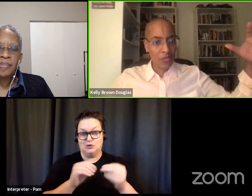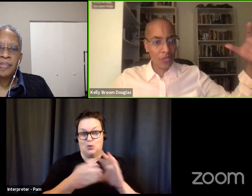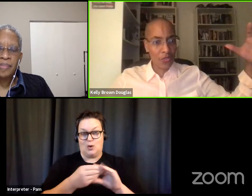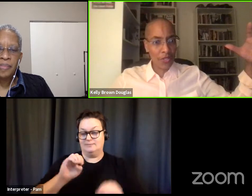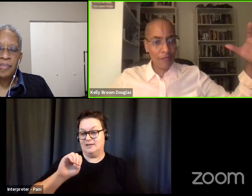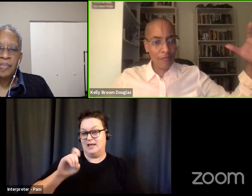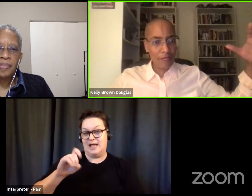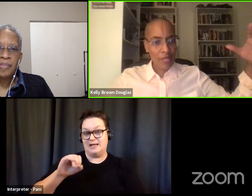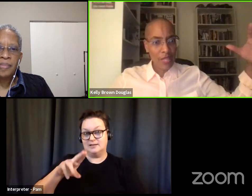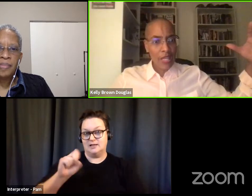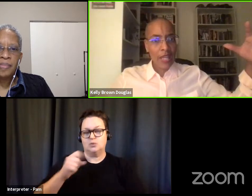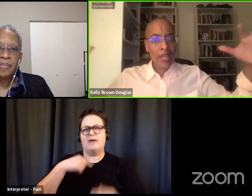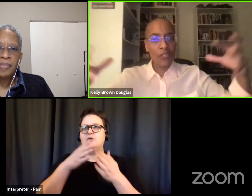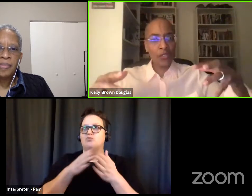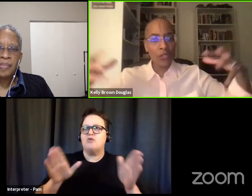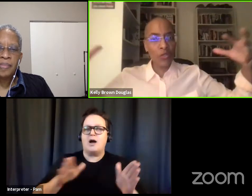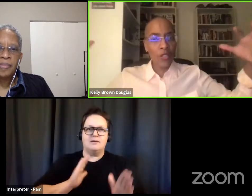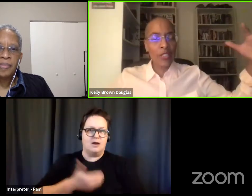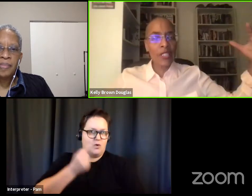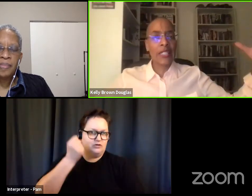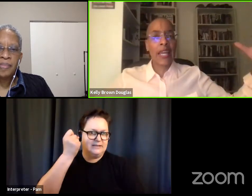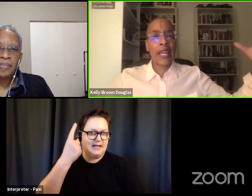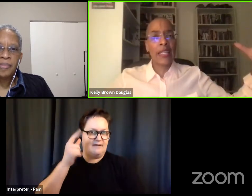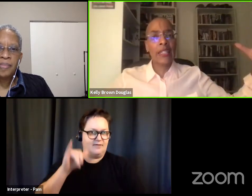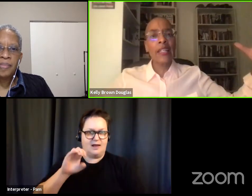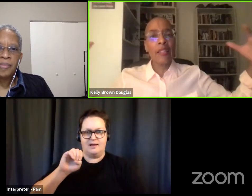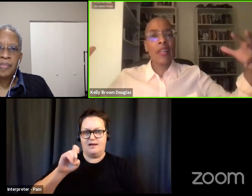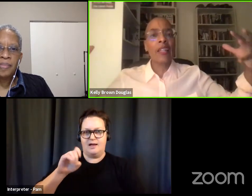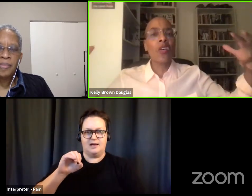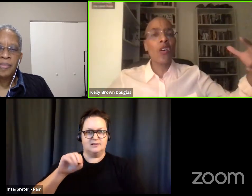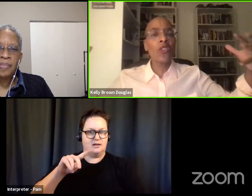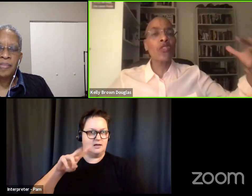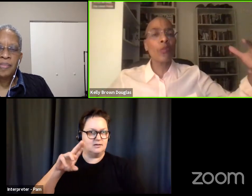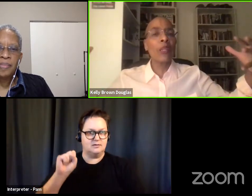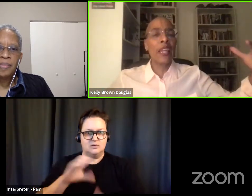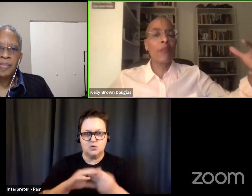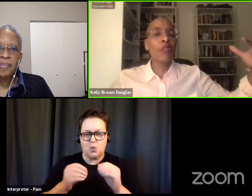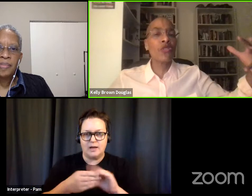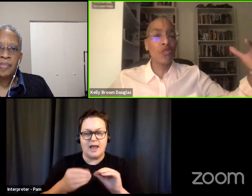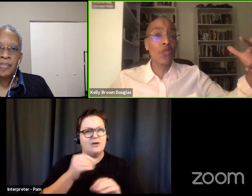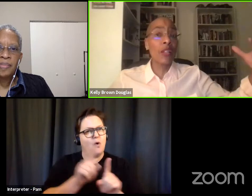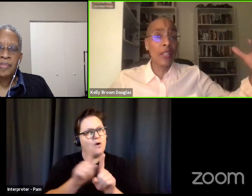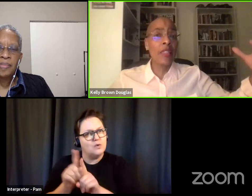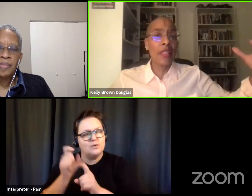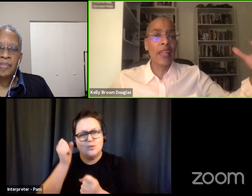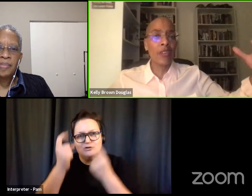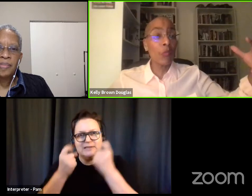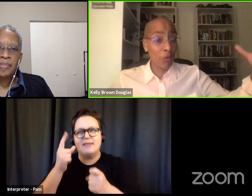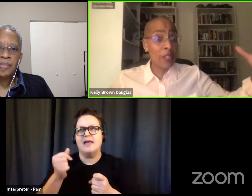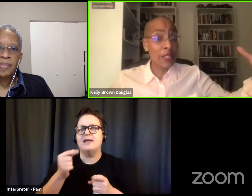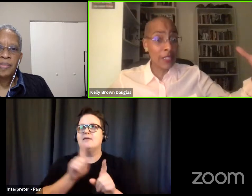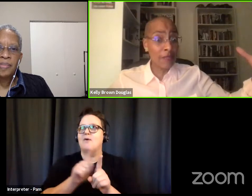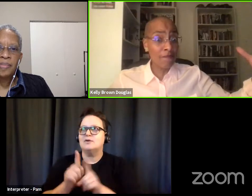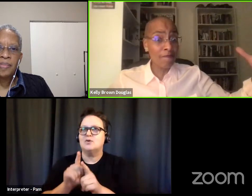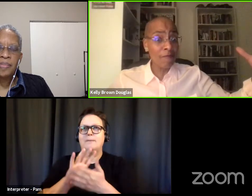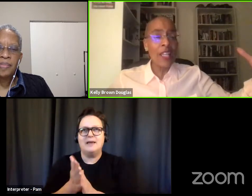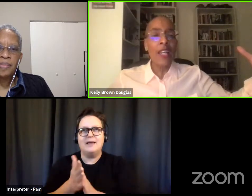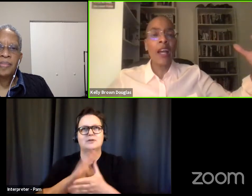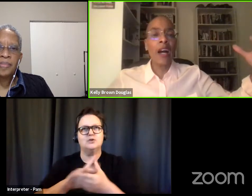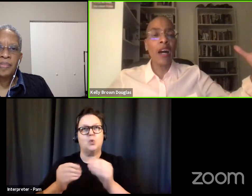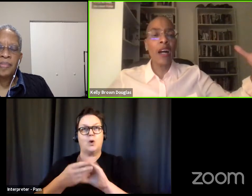the Exodus story. And so to understand that it also became a story that oppressed,